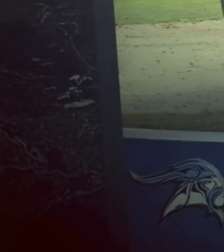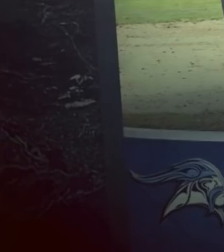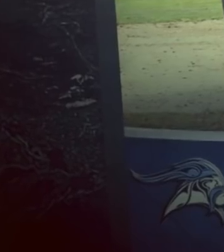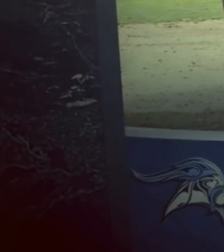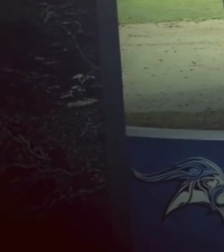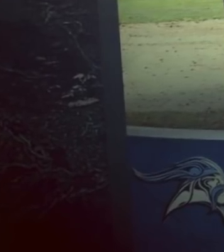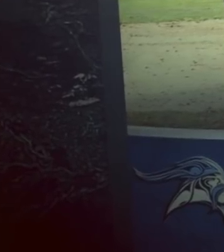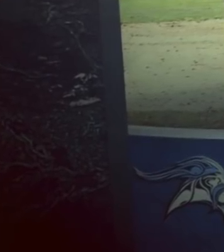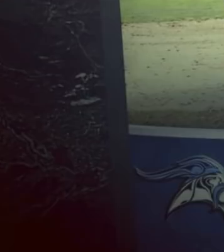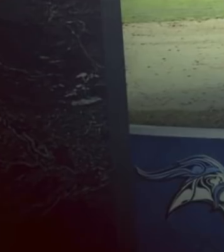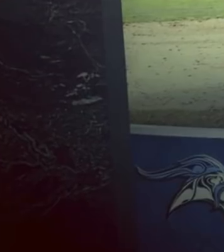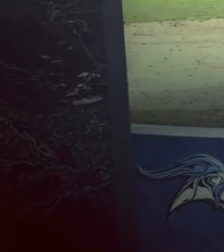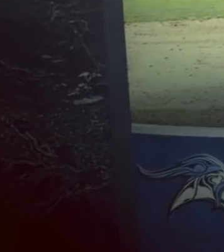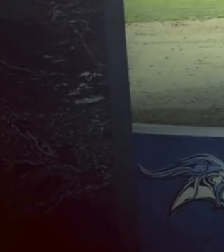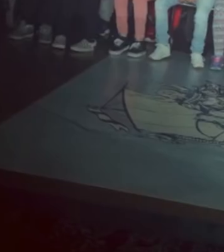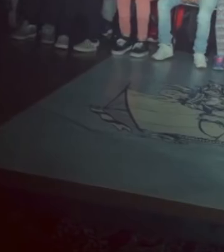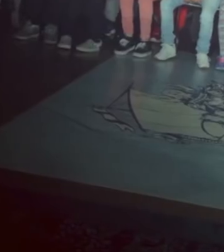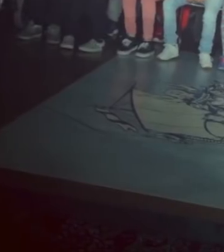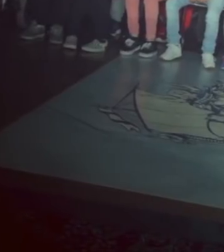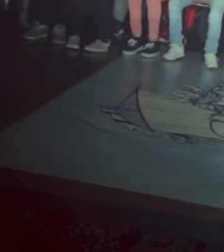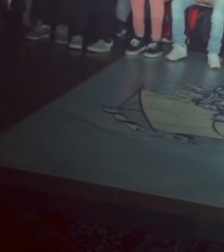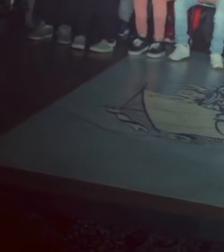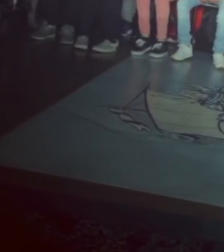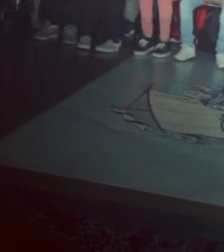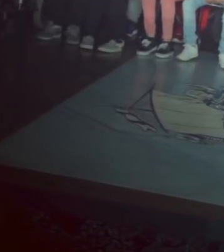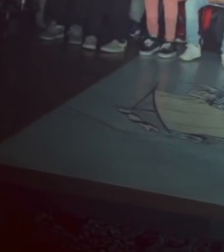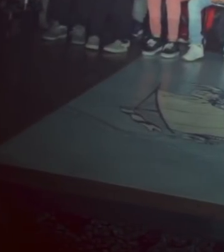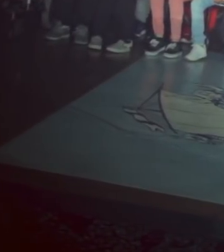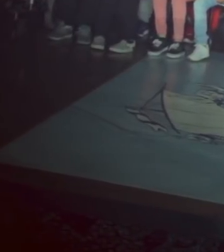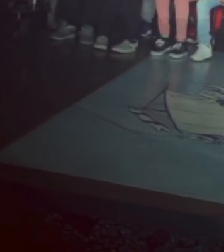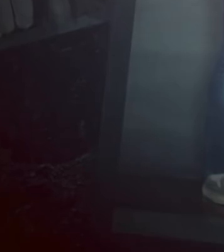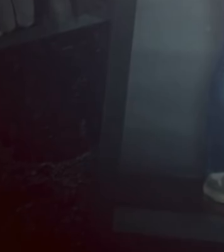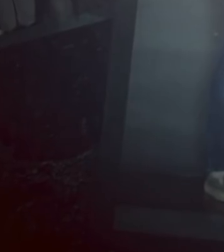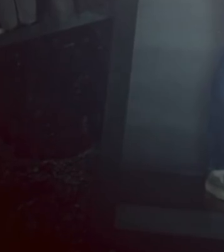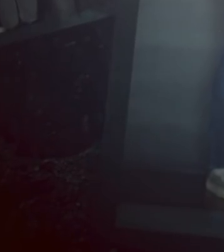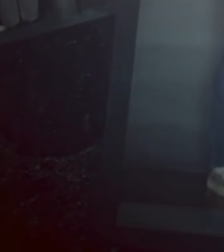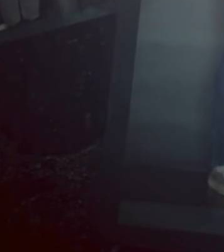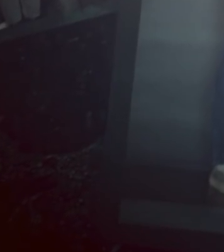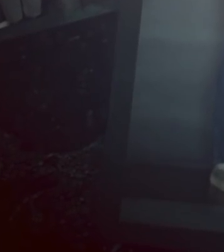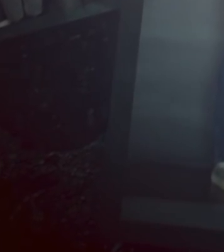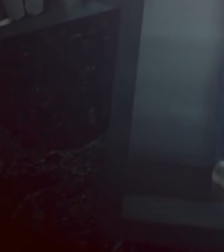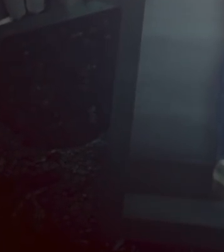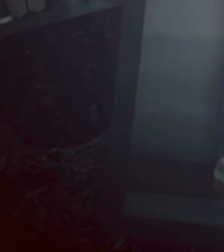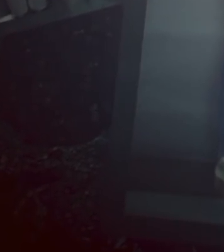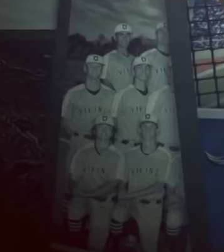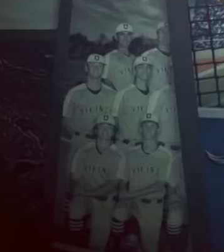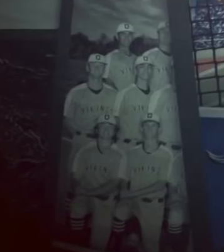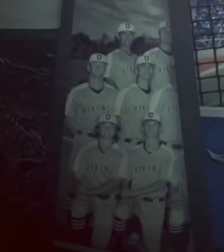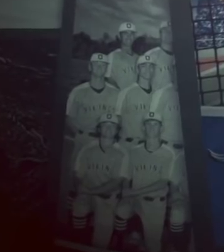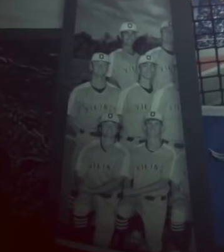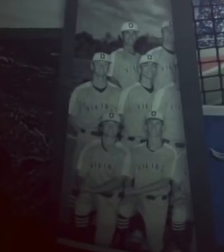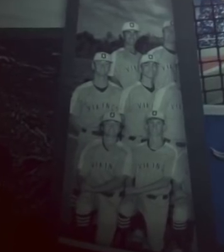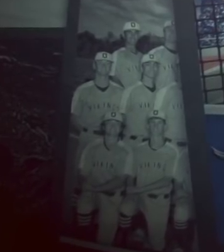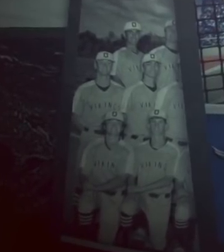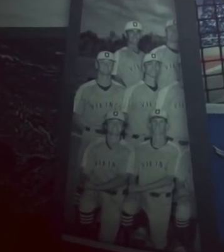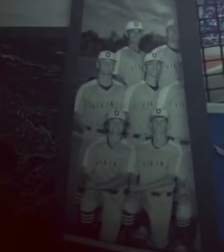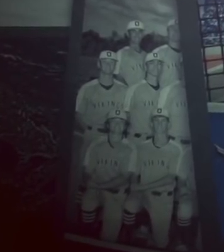mattered. You were once a friend and